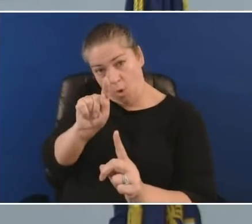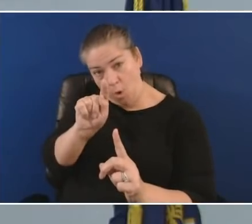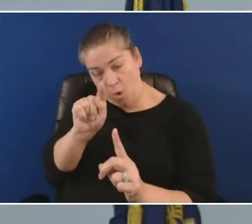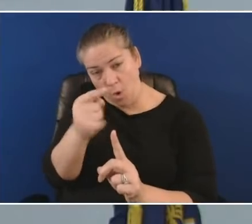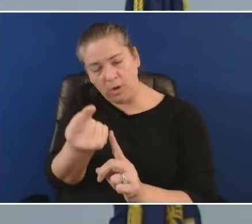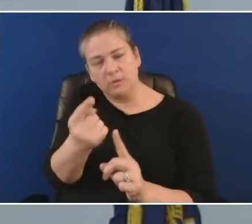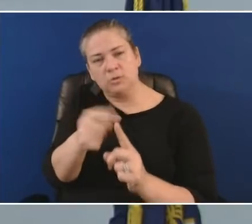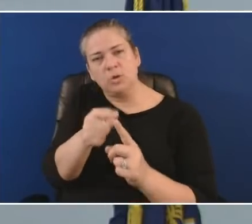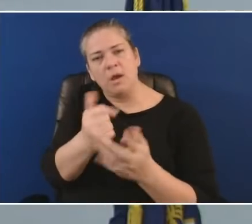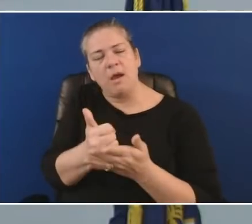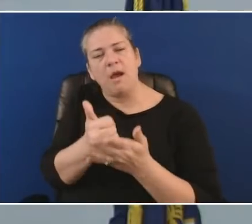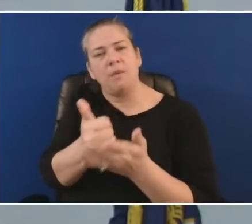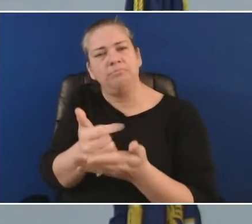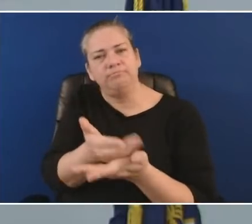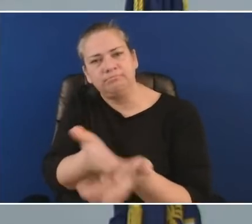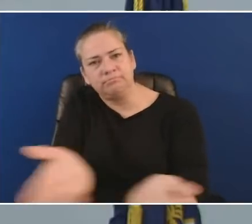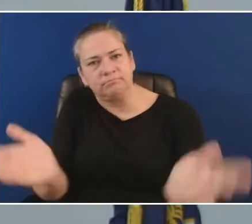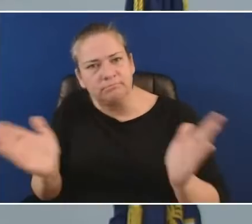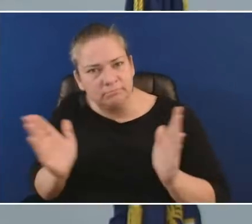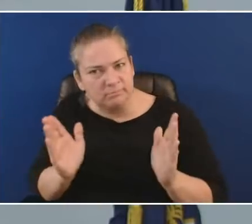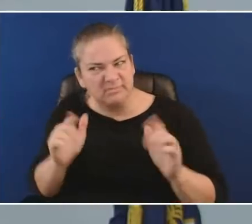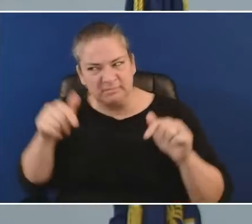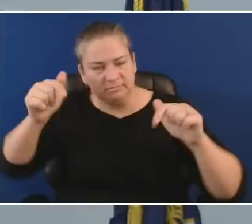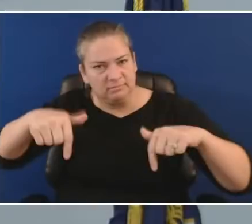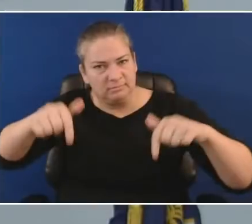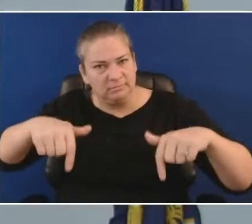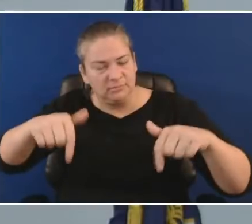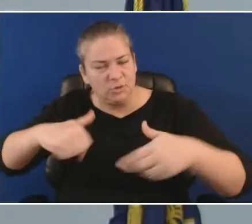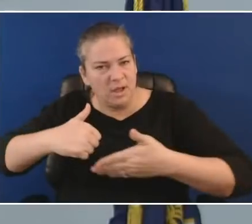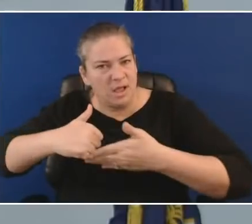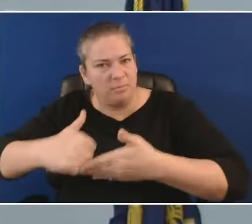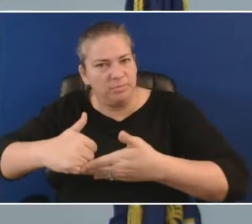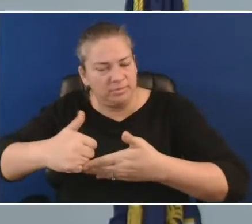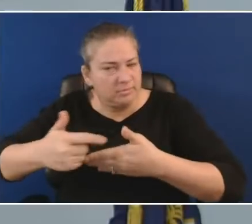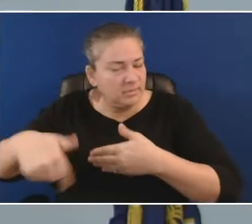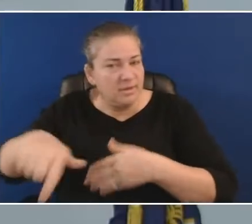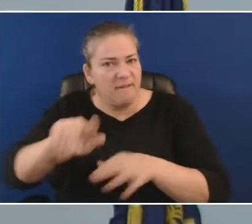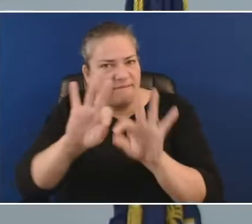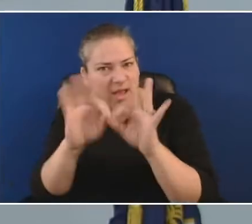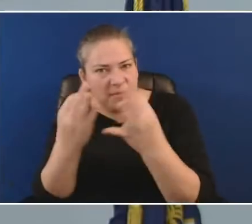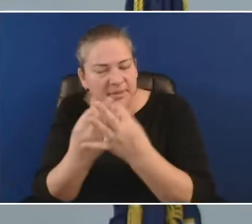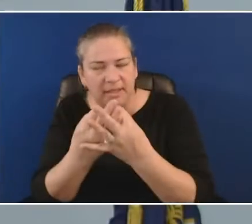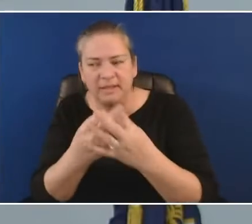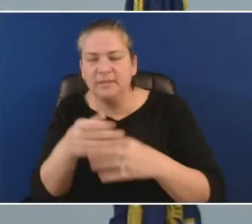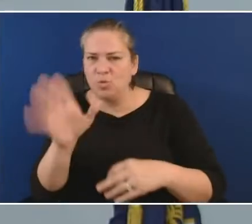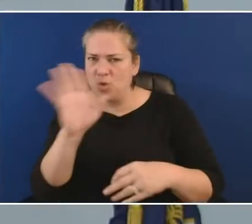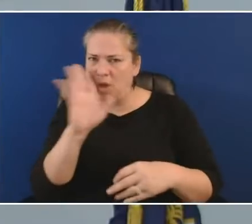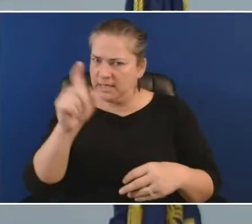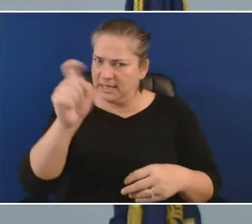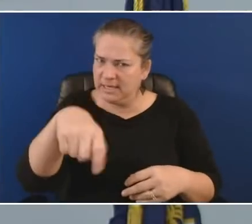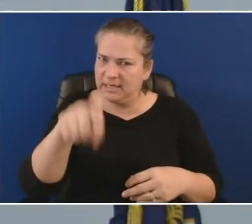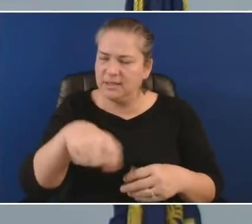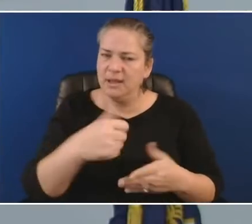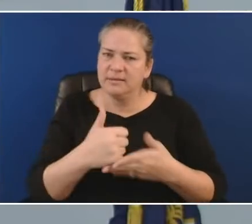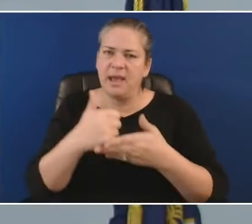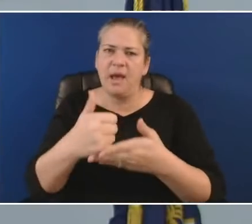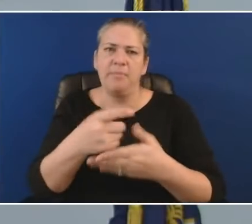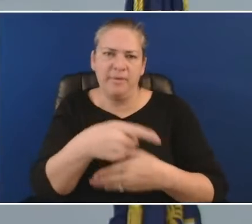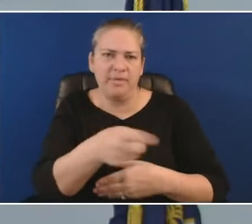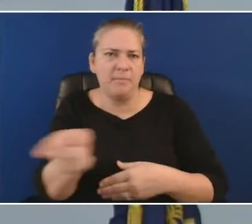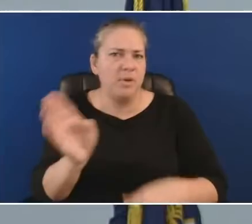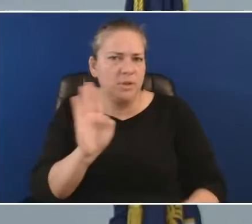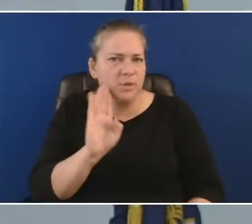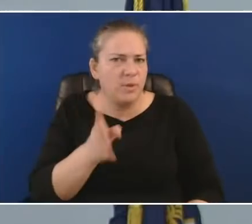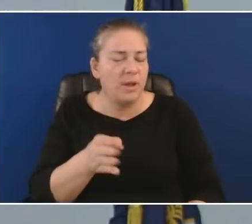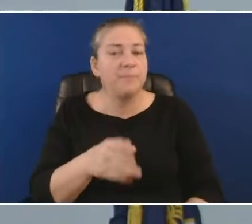efforts going on right now and the relief efforts that these families are going to need to rebuild. That is the Team Western